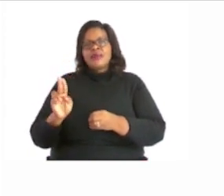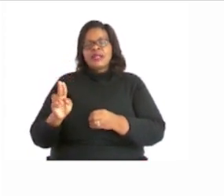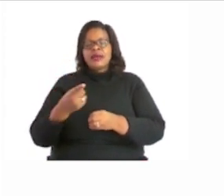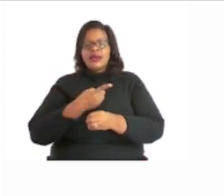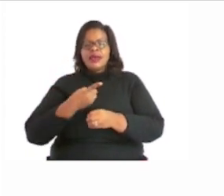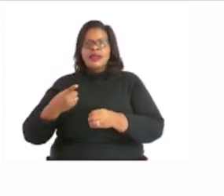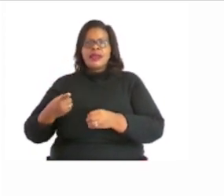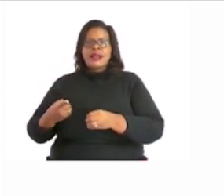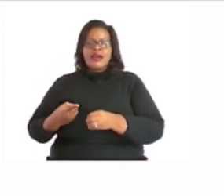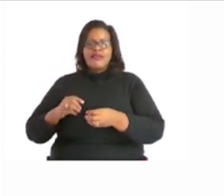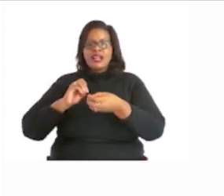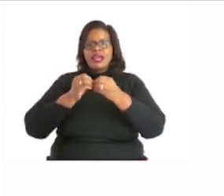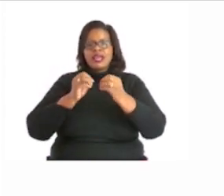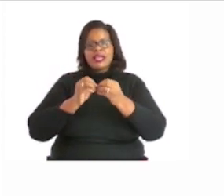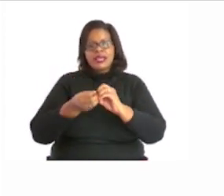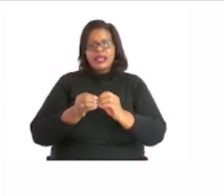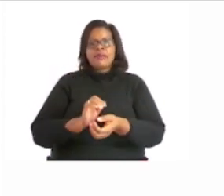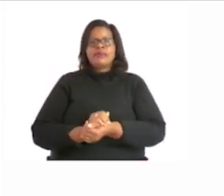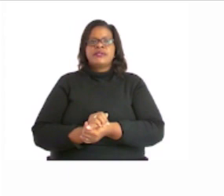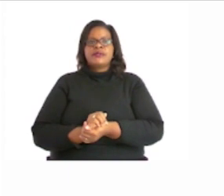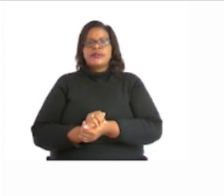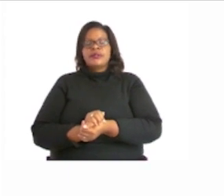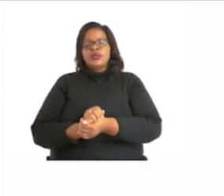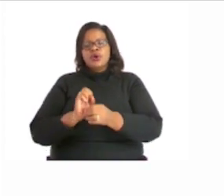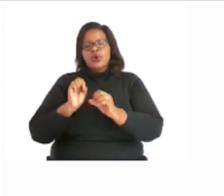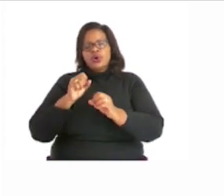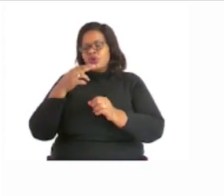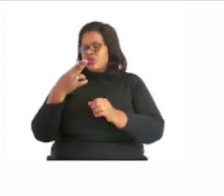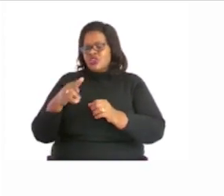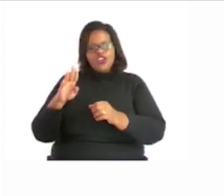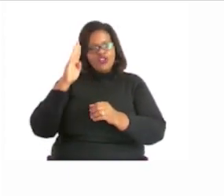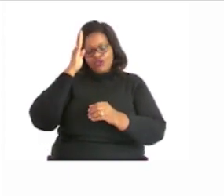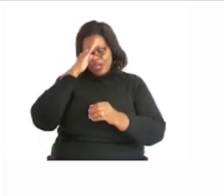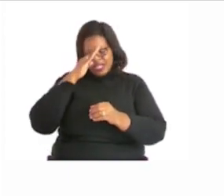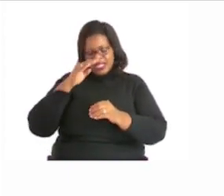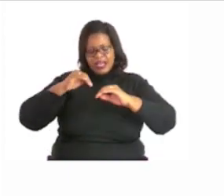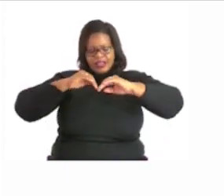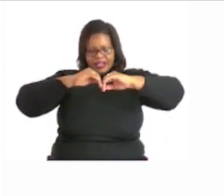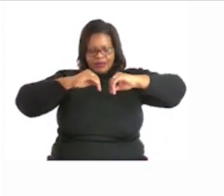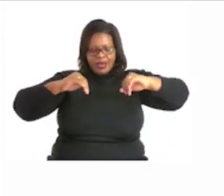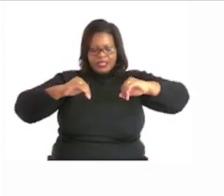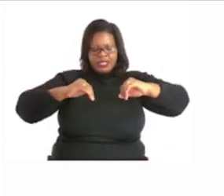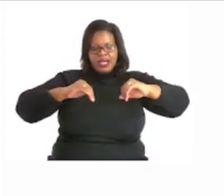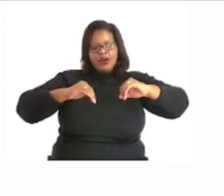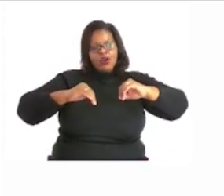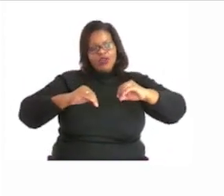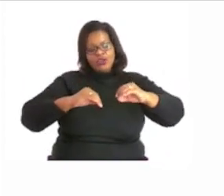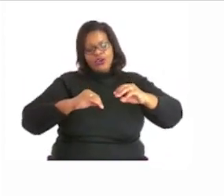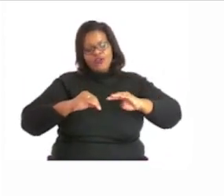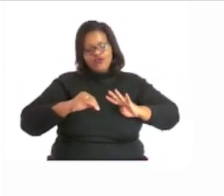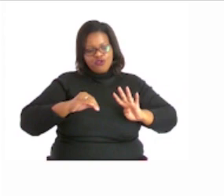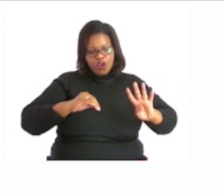74,311 in digits. Here we should not forget the space between the 4th and the